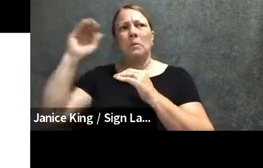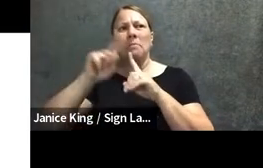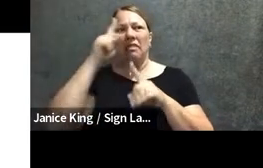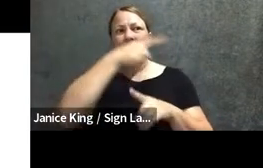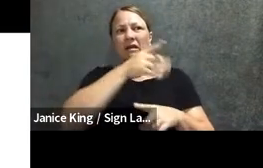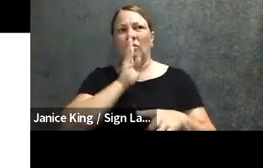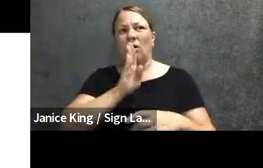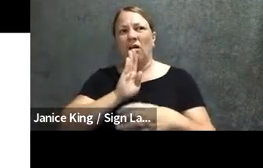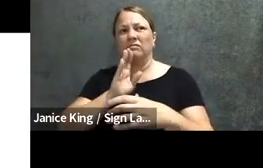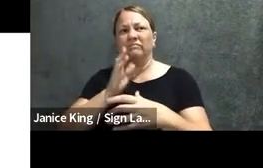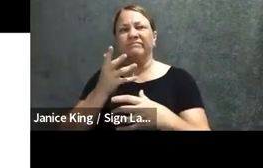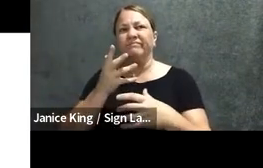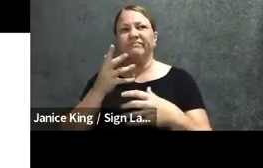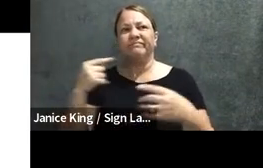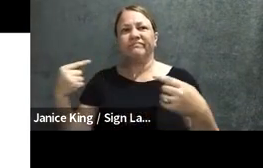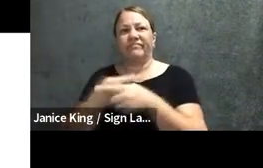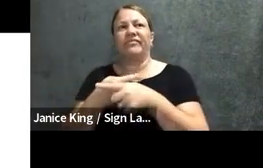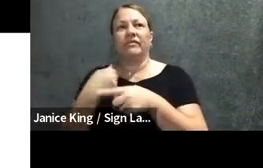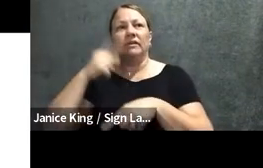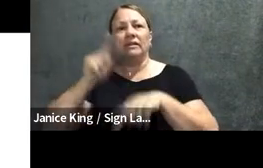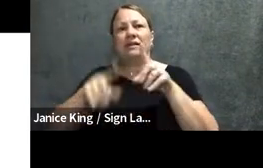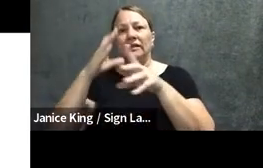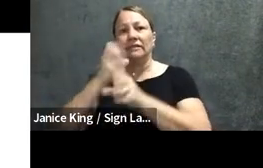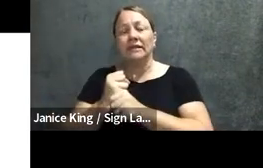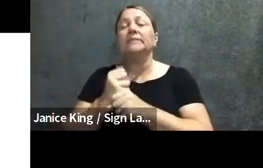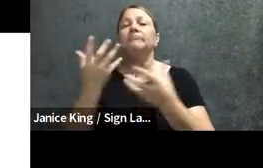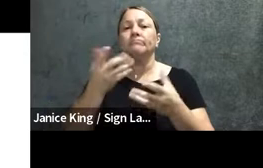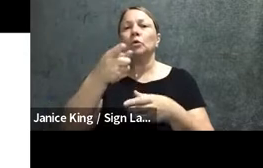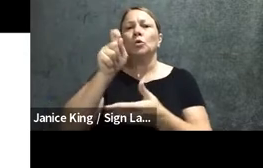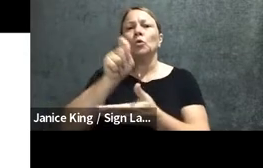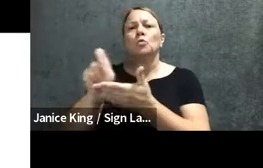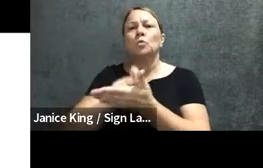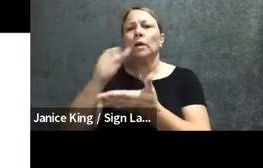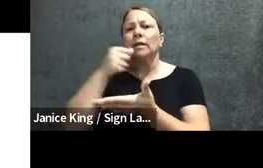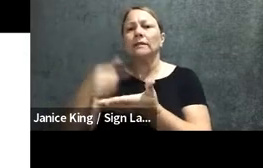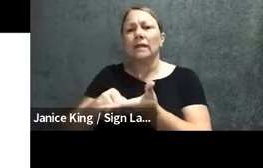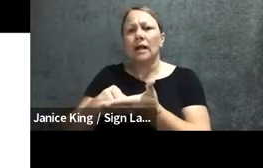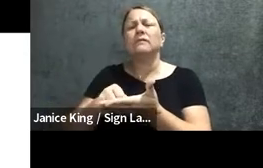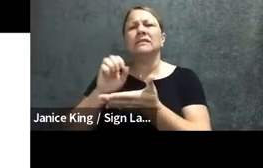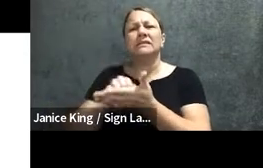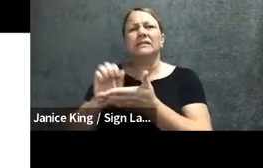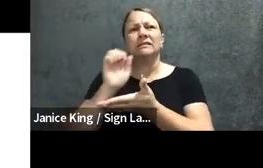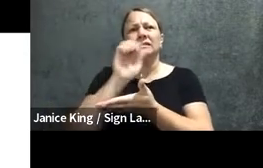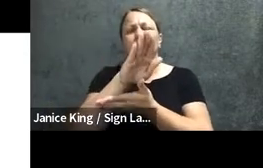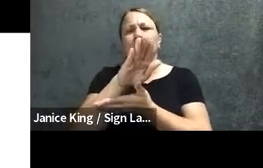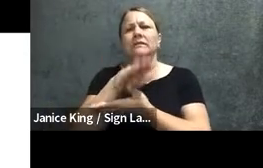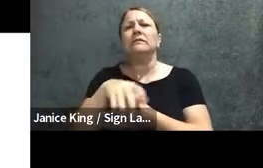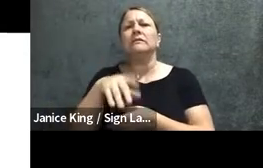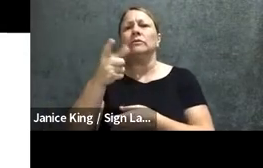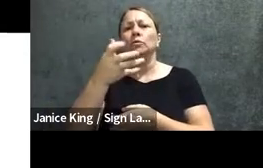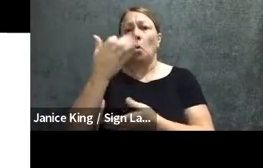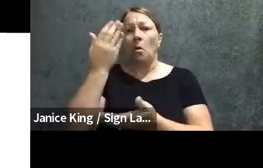it in writing. Send it to the appropriate person. Ask for a response. And if you want proof that the letter was received,